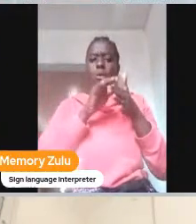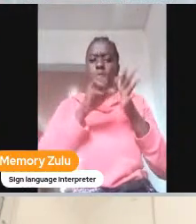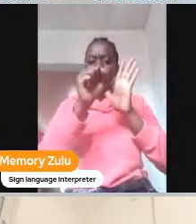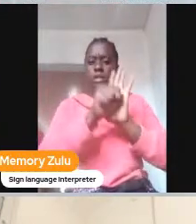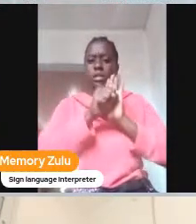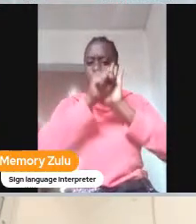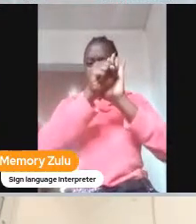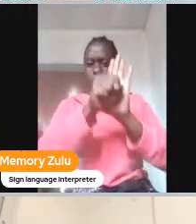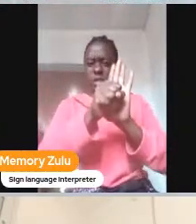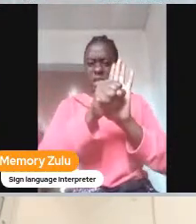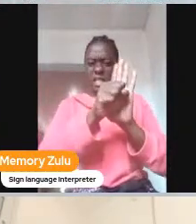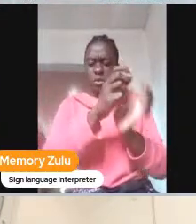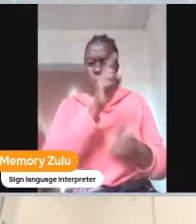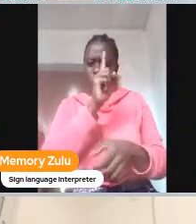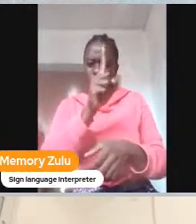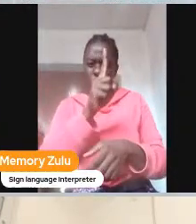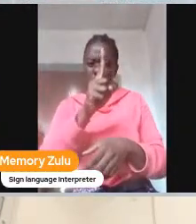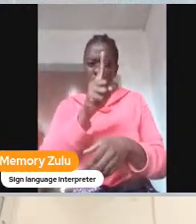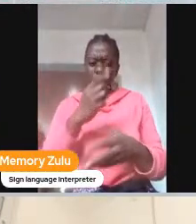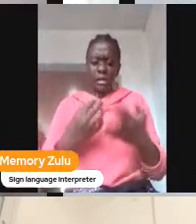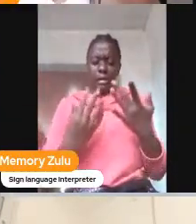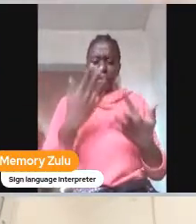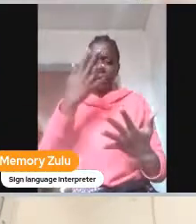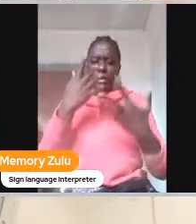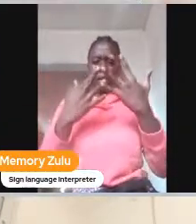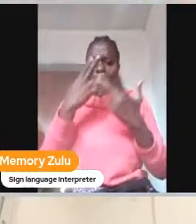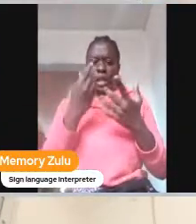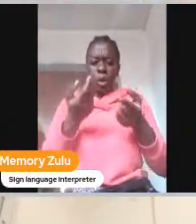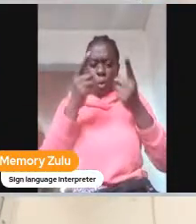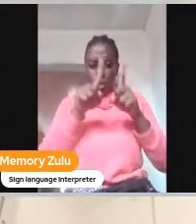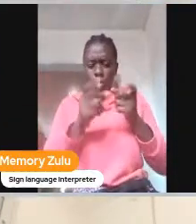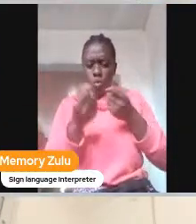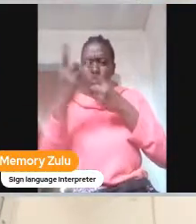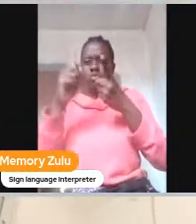sensation during and after urinating. One will have